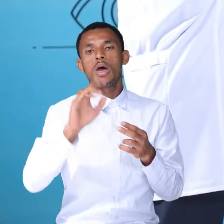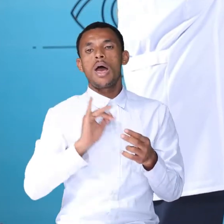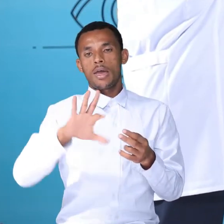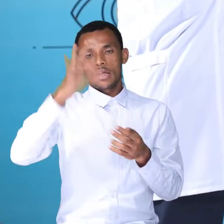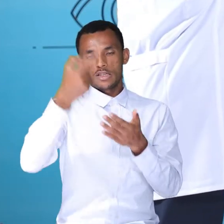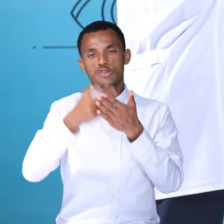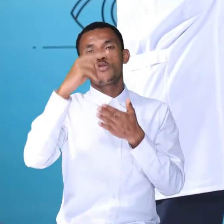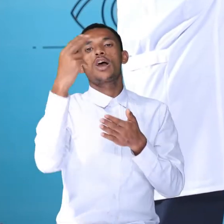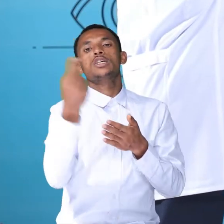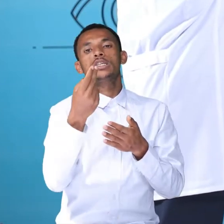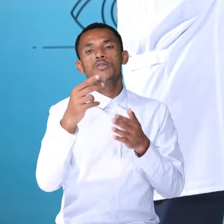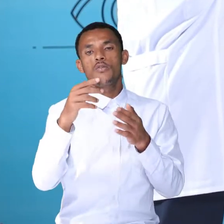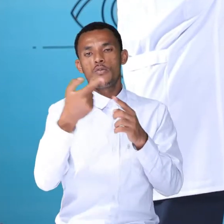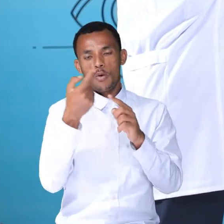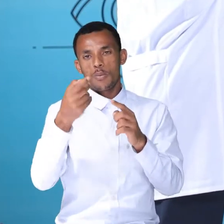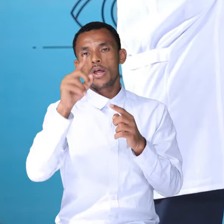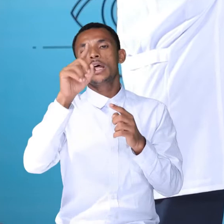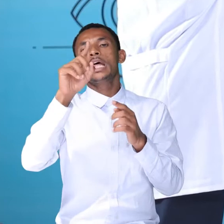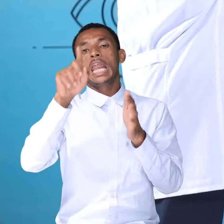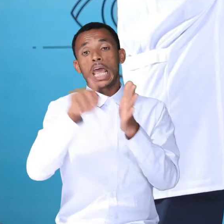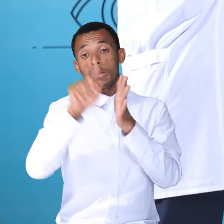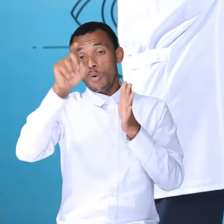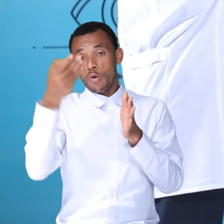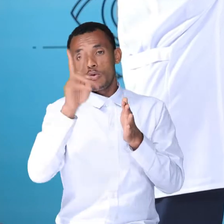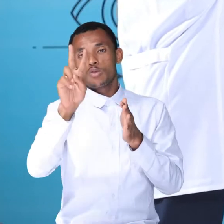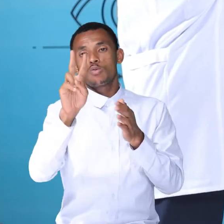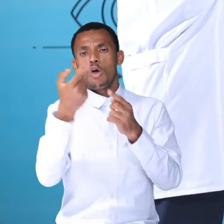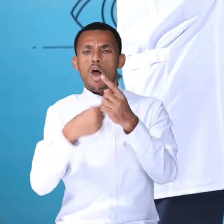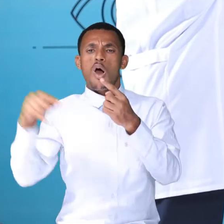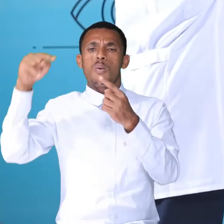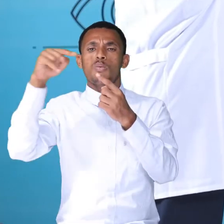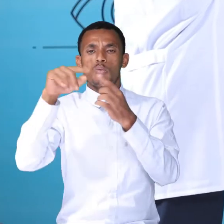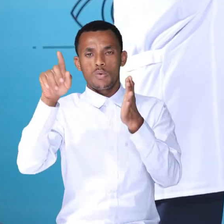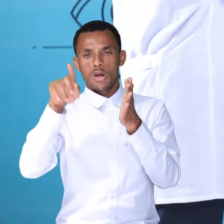this function from negative half up to positive half it will be.